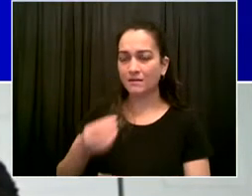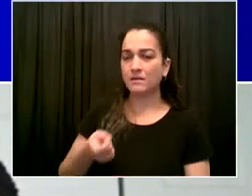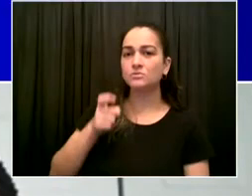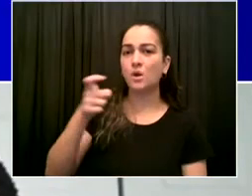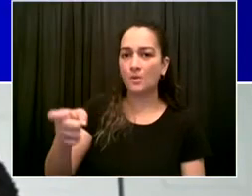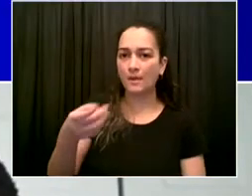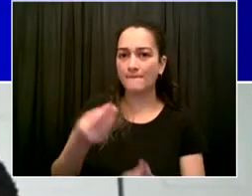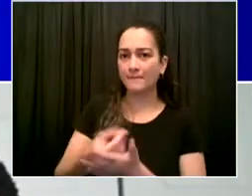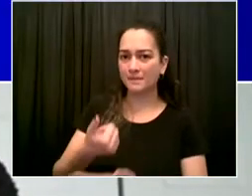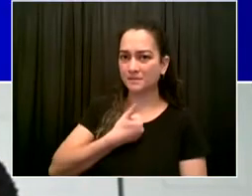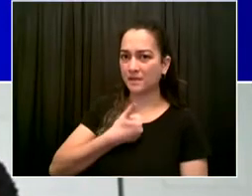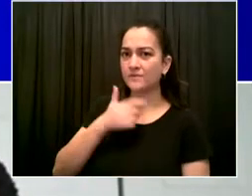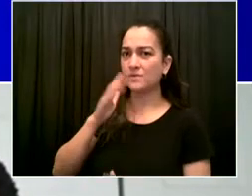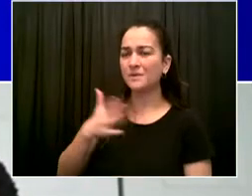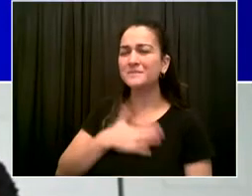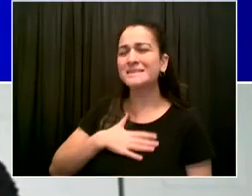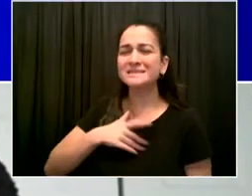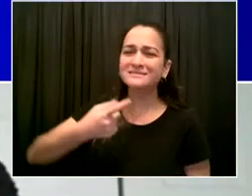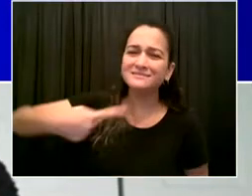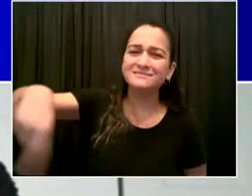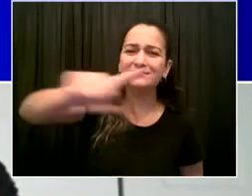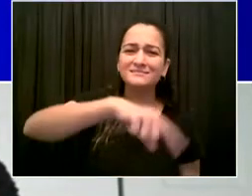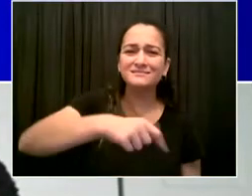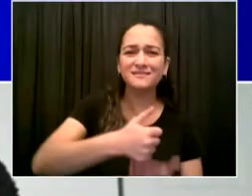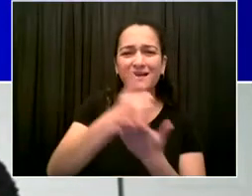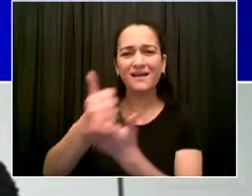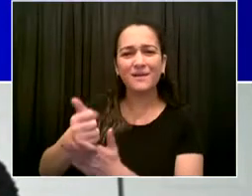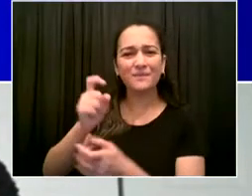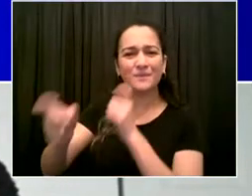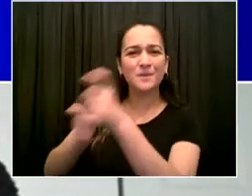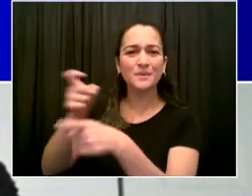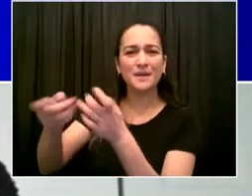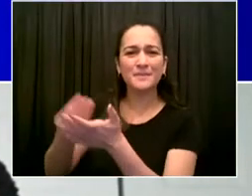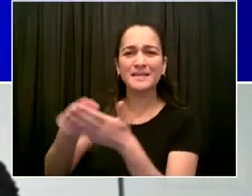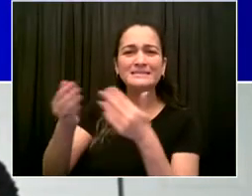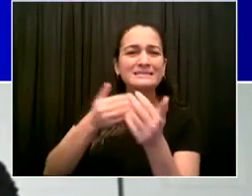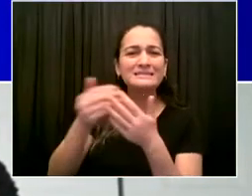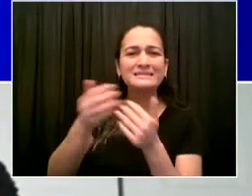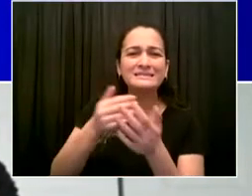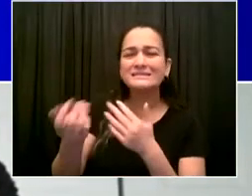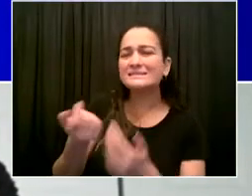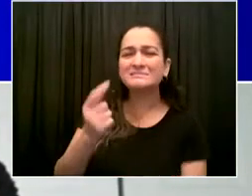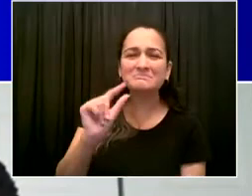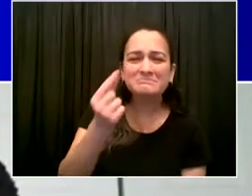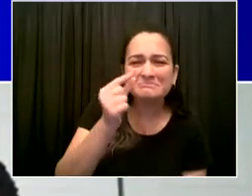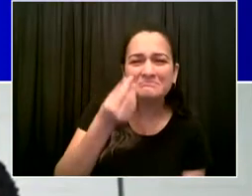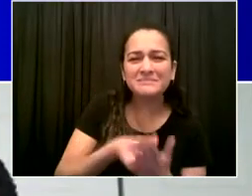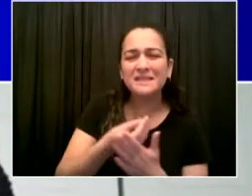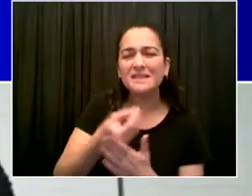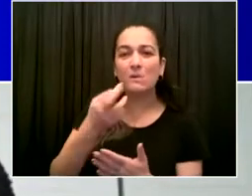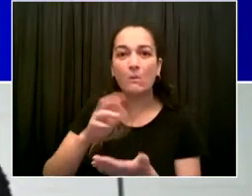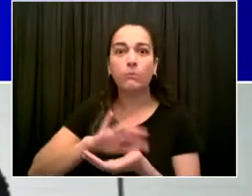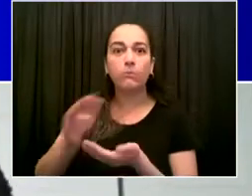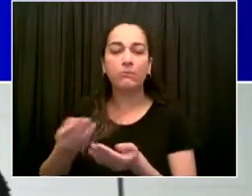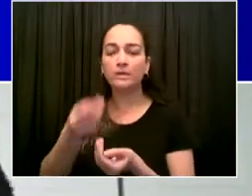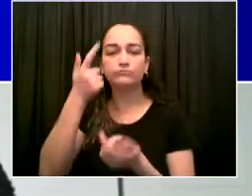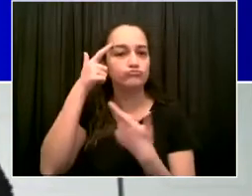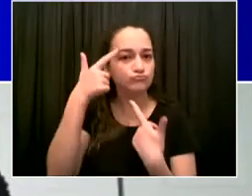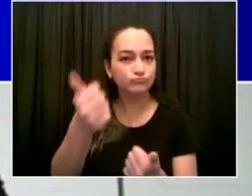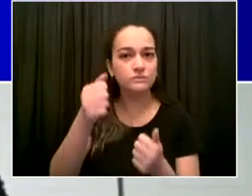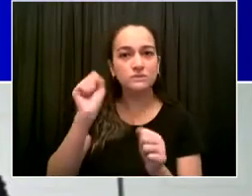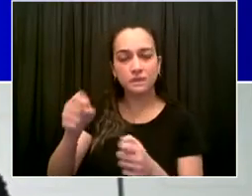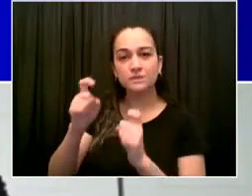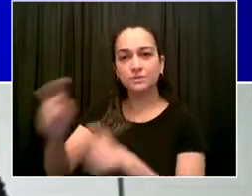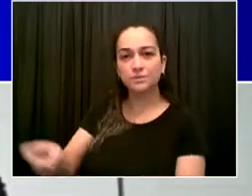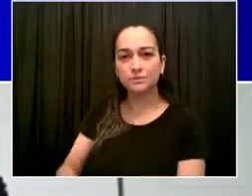it's a community here in this city that we need and we support in so many ways. And I want to thank you for leading the charge on this.